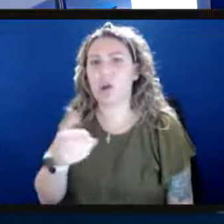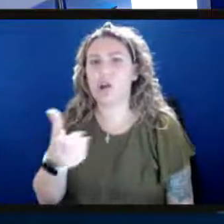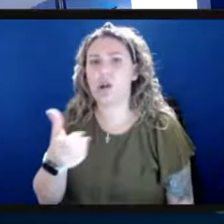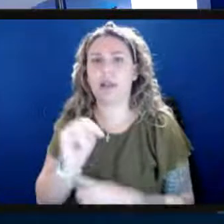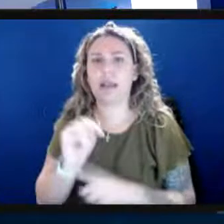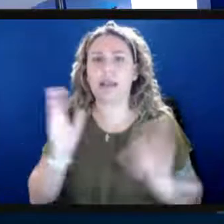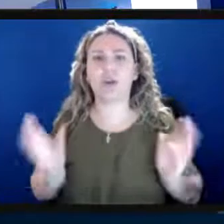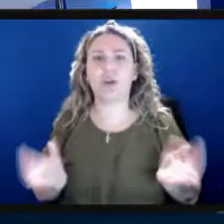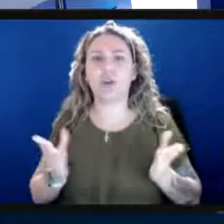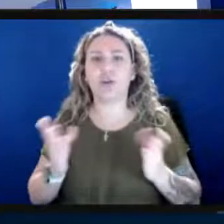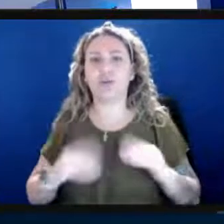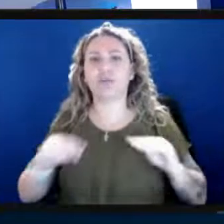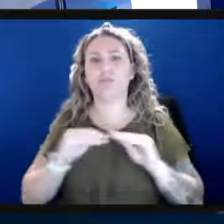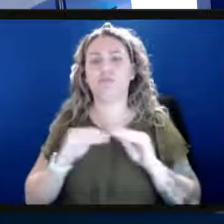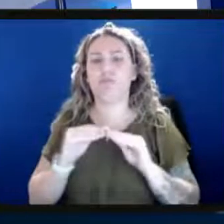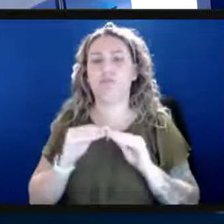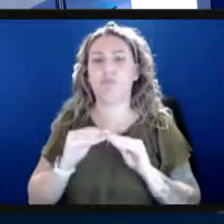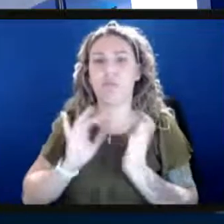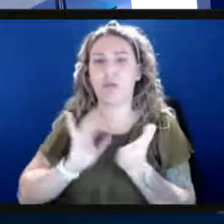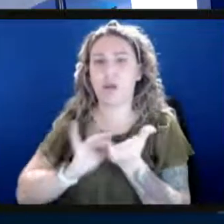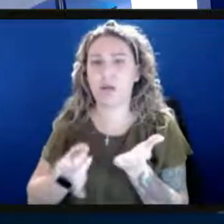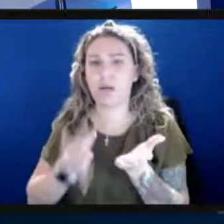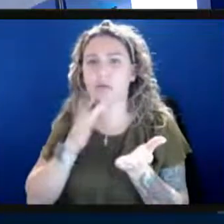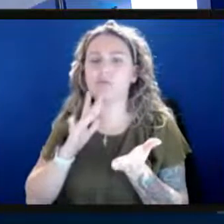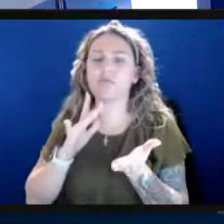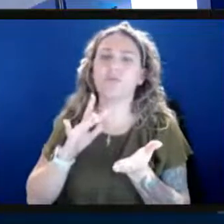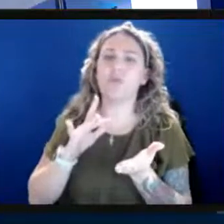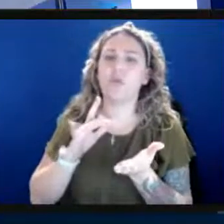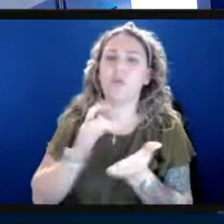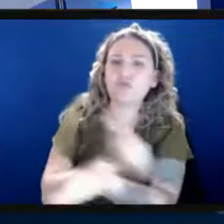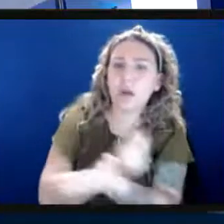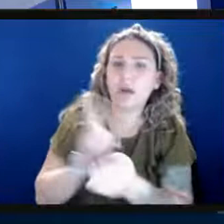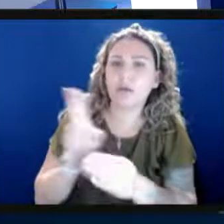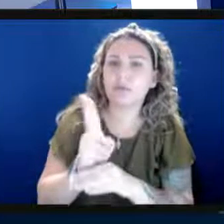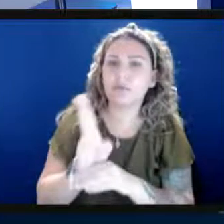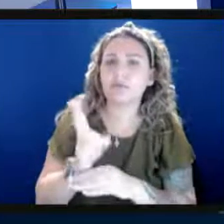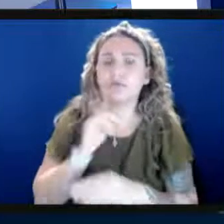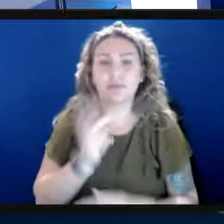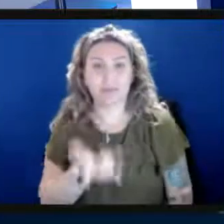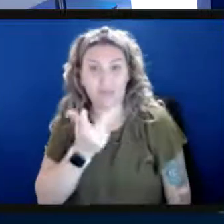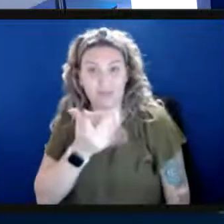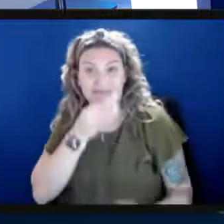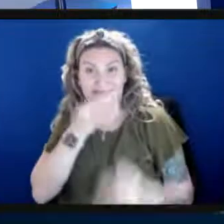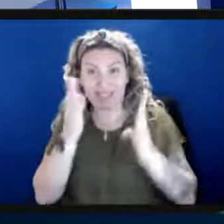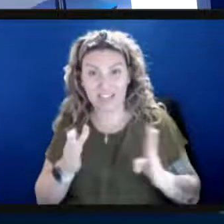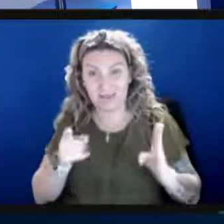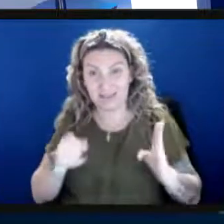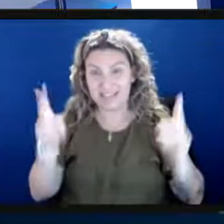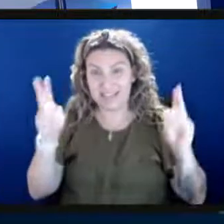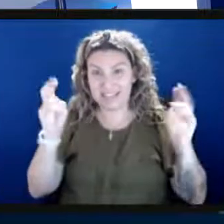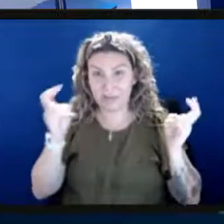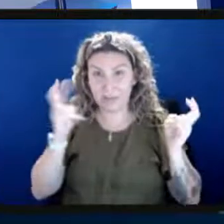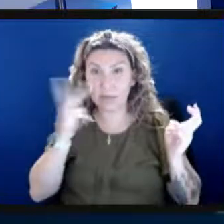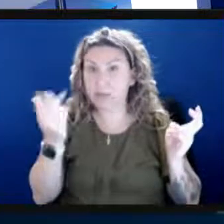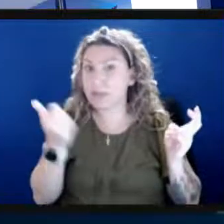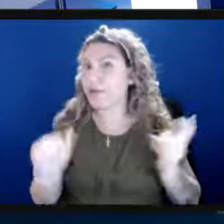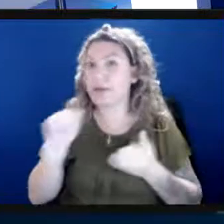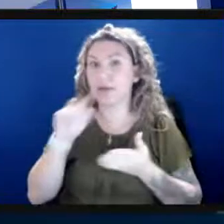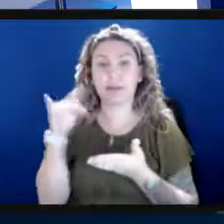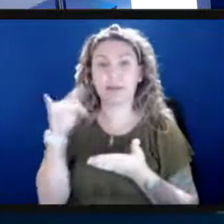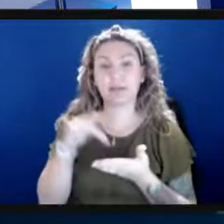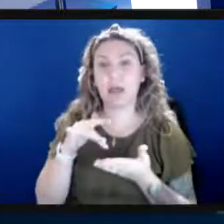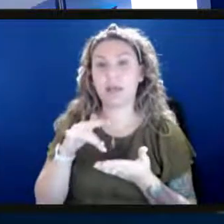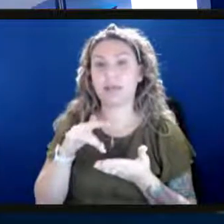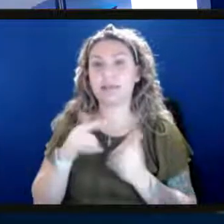use. As three experts on this topic, have you seen any studies that indicate that